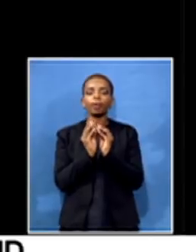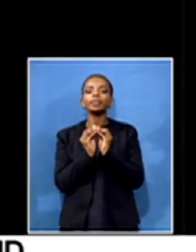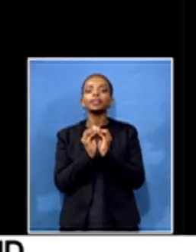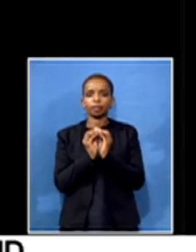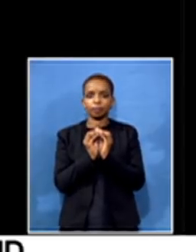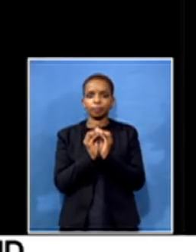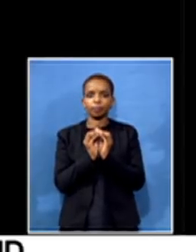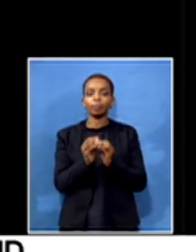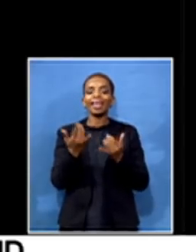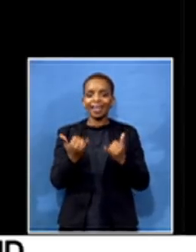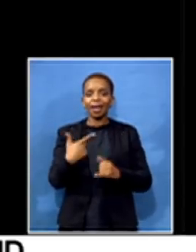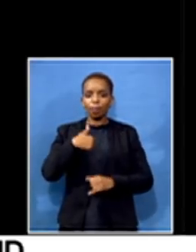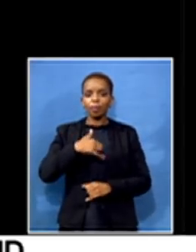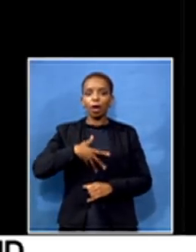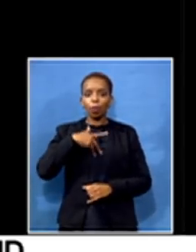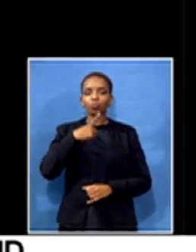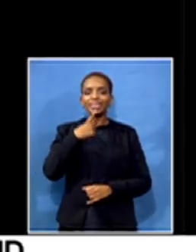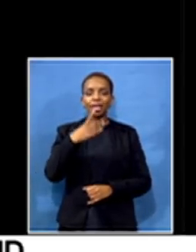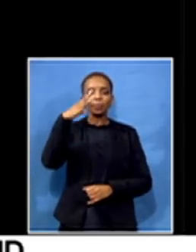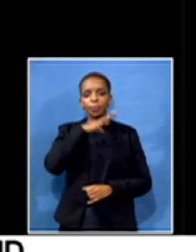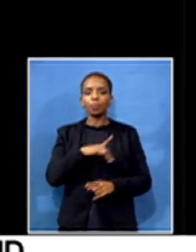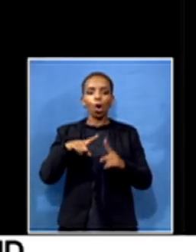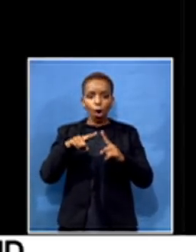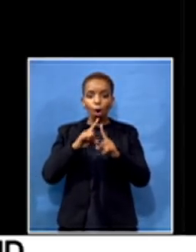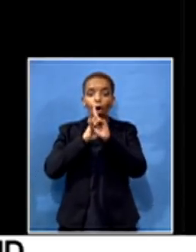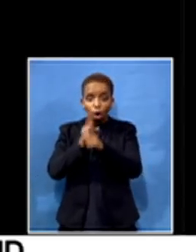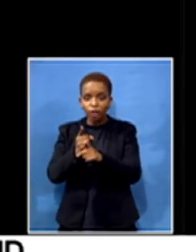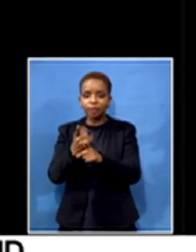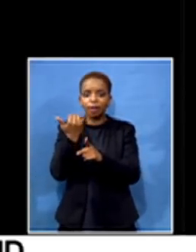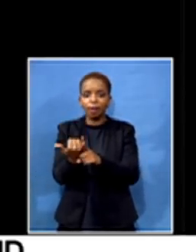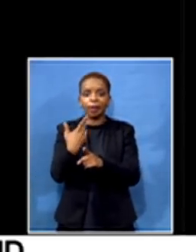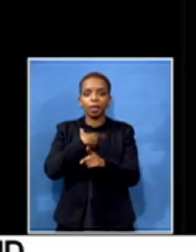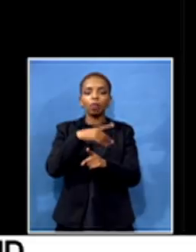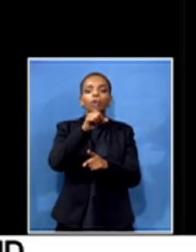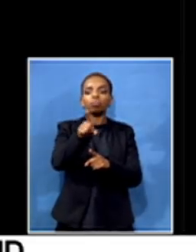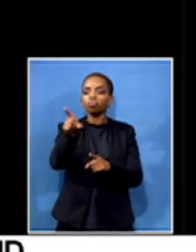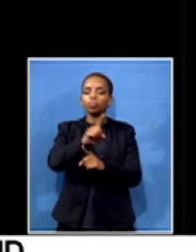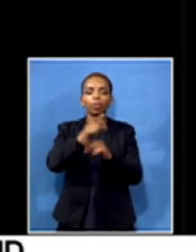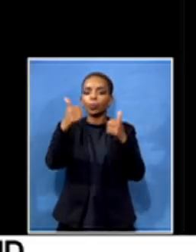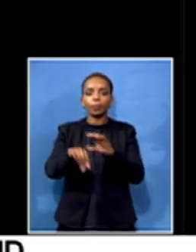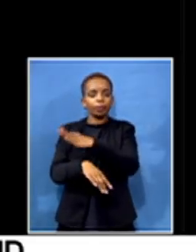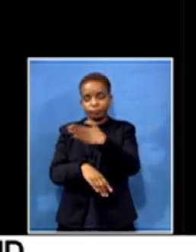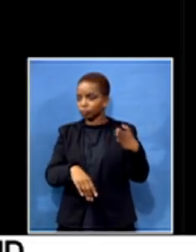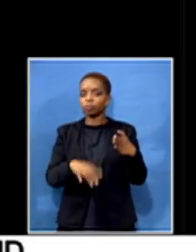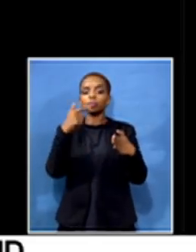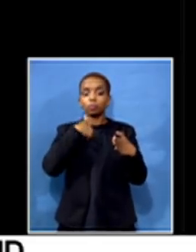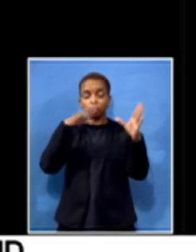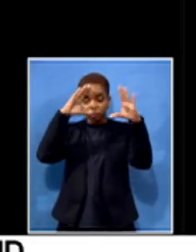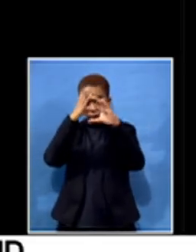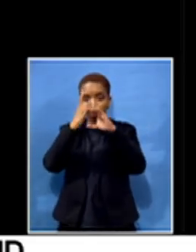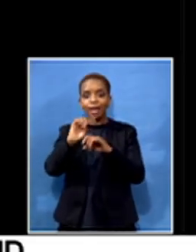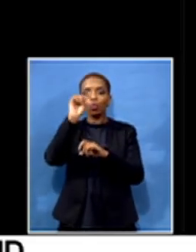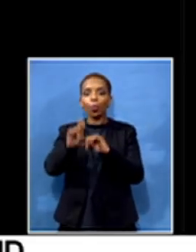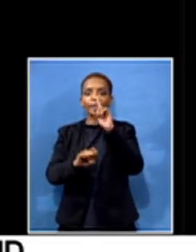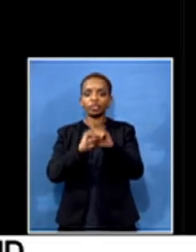want to say now there is no orders that I will take now. I am taking questions from members that indicated that they are going to